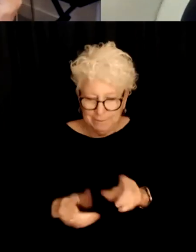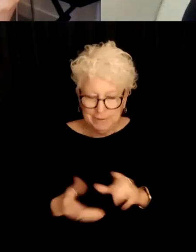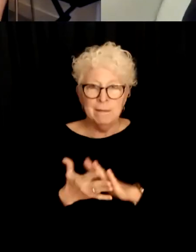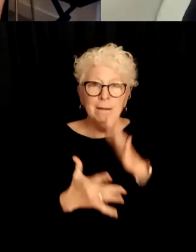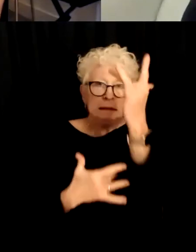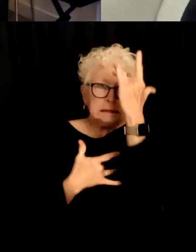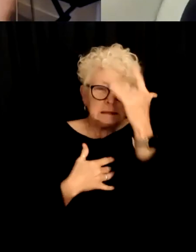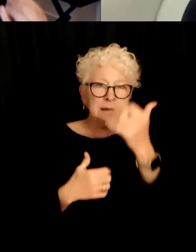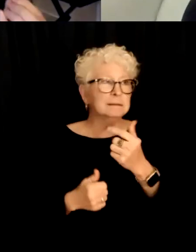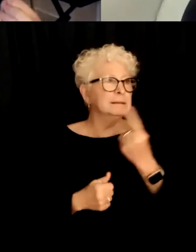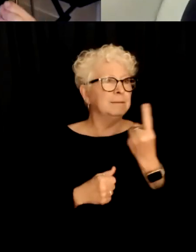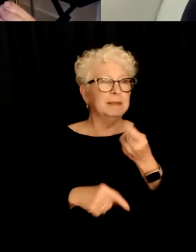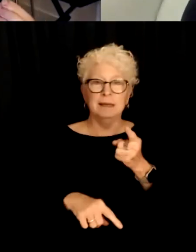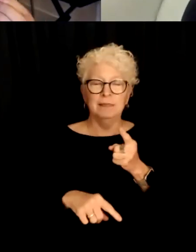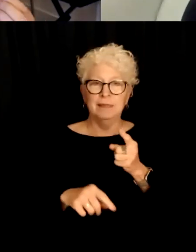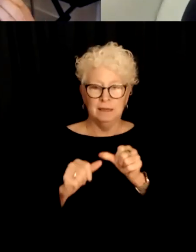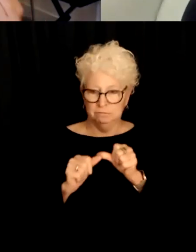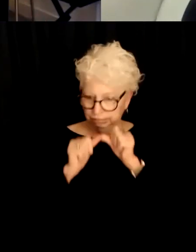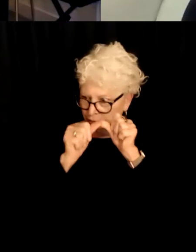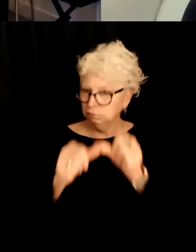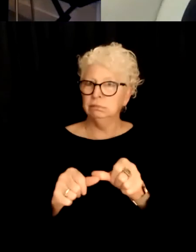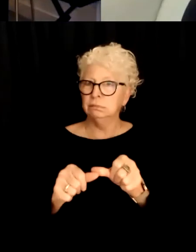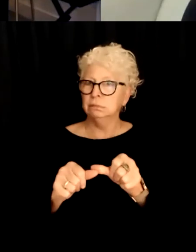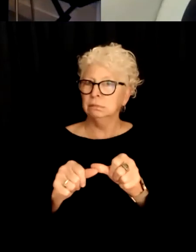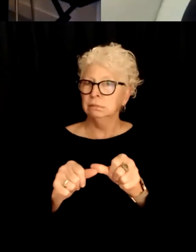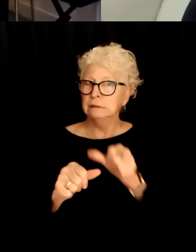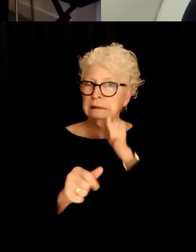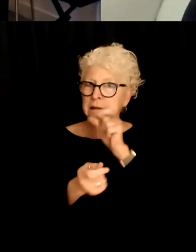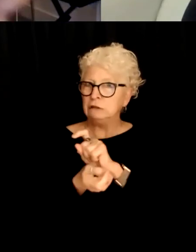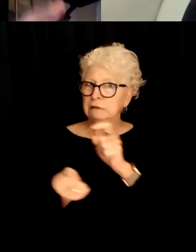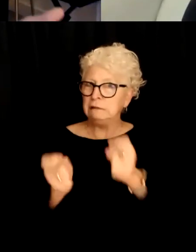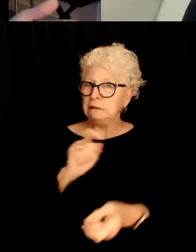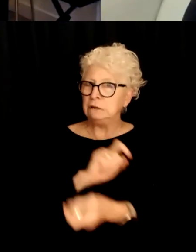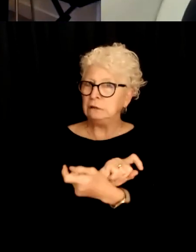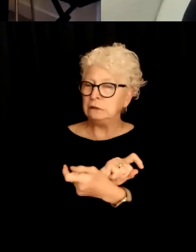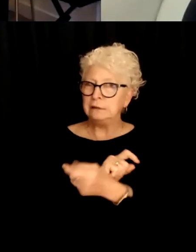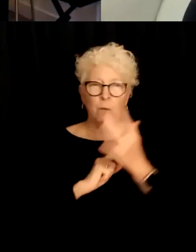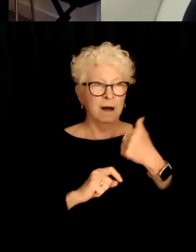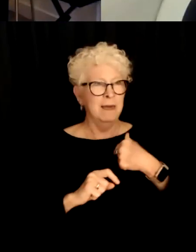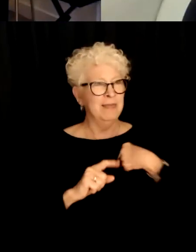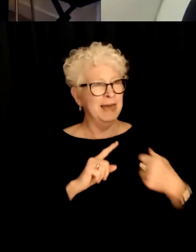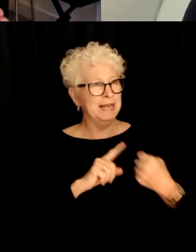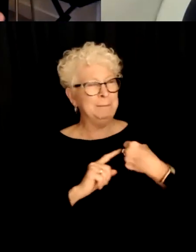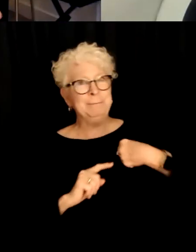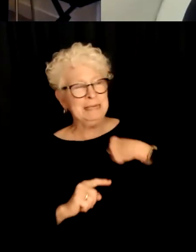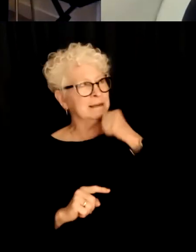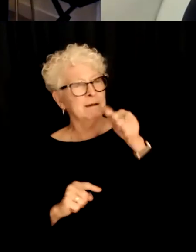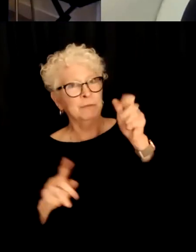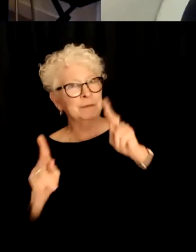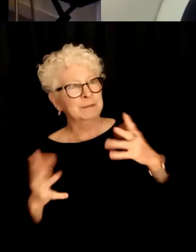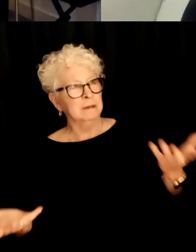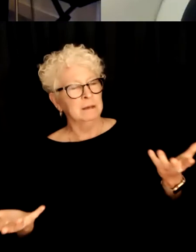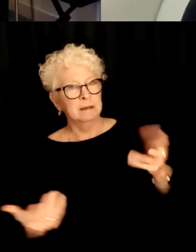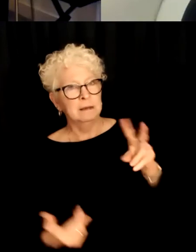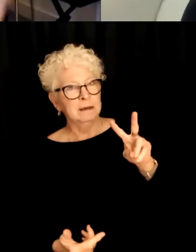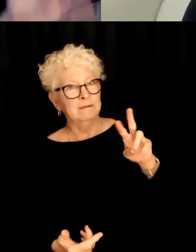change, but we don't know what that change is, and why were you vulnerable, not somebody else? Like, is there a genetic reason that you're vulnerable, a life